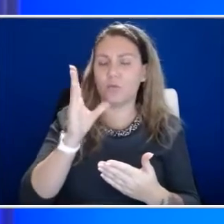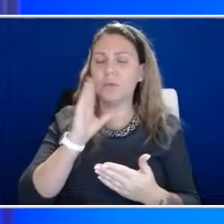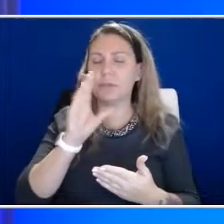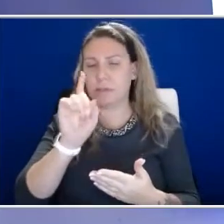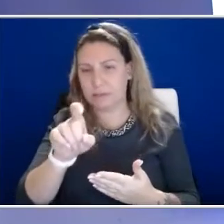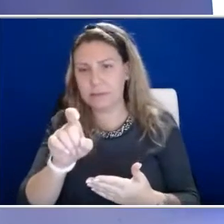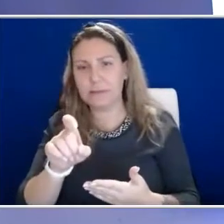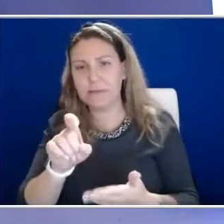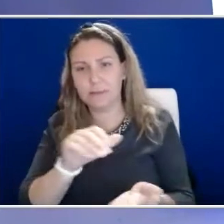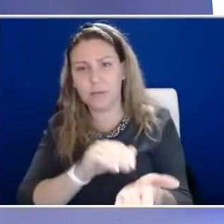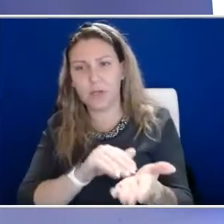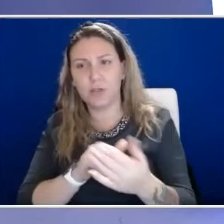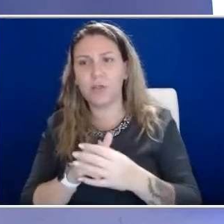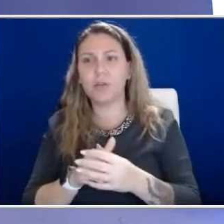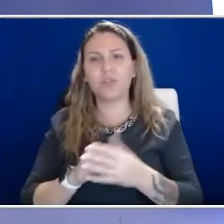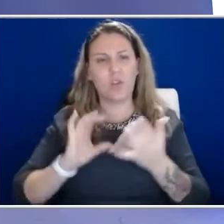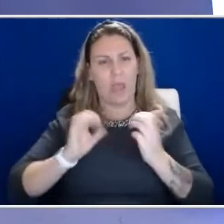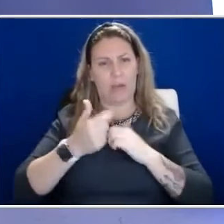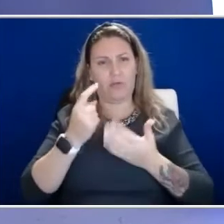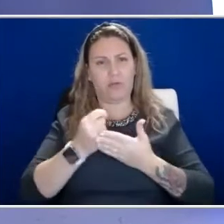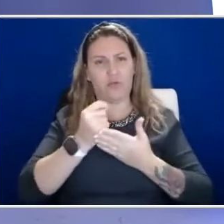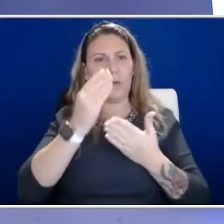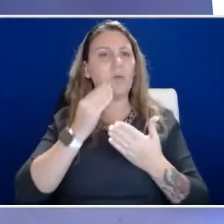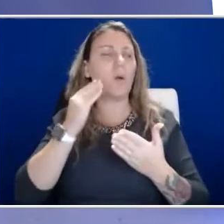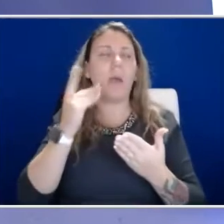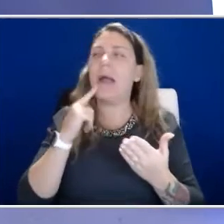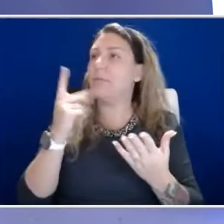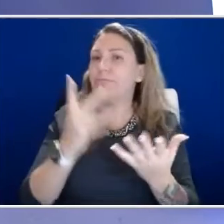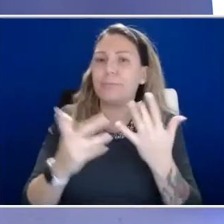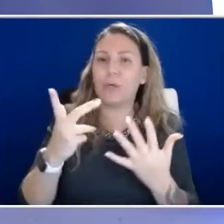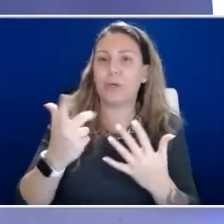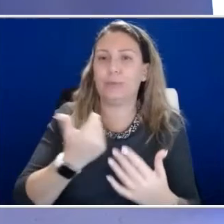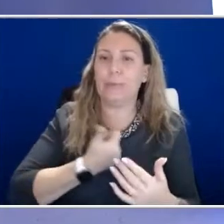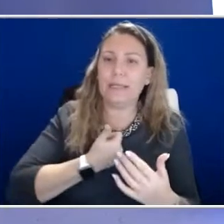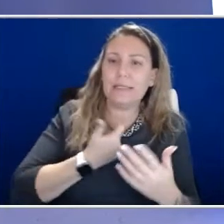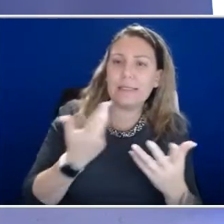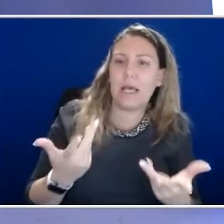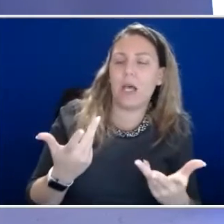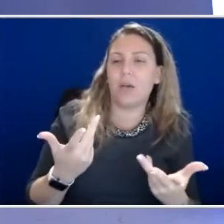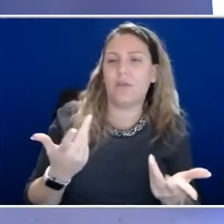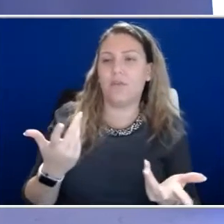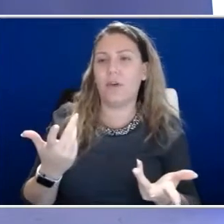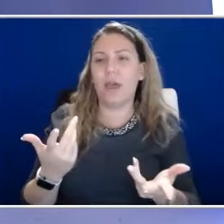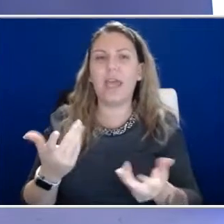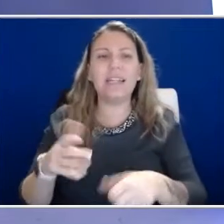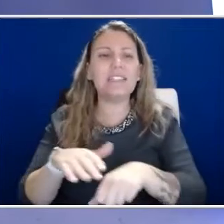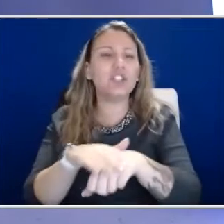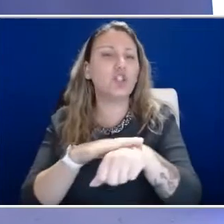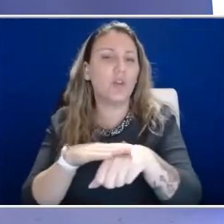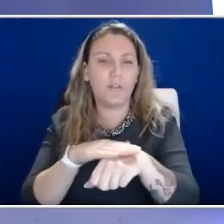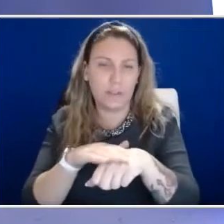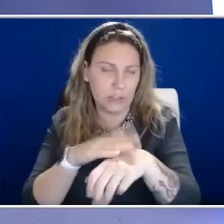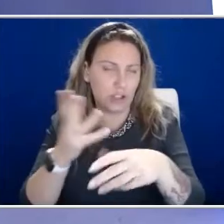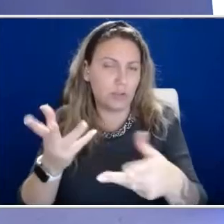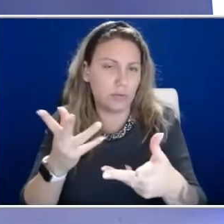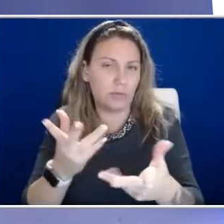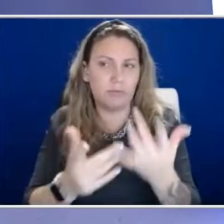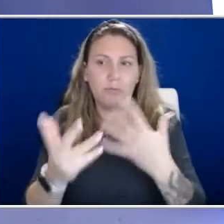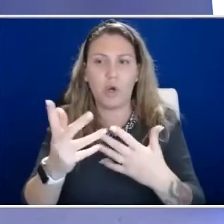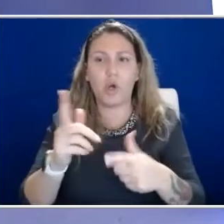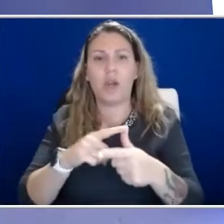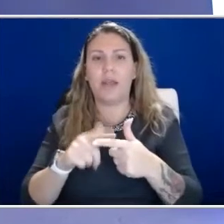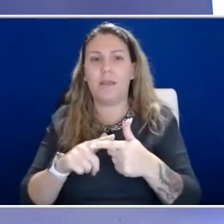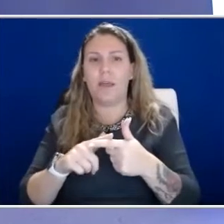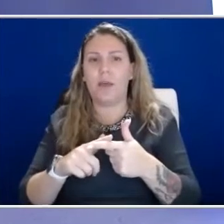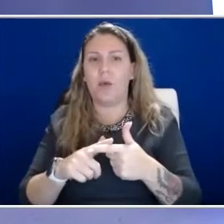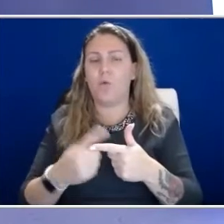advisable. So how do you treat it at home? Let's say I burn myself and it's a surface. Okay, so we have a surface burn, and then you have ones that might open. So